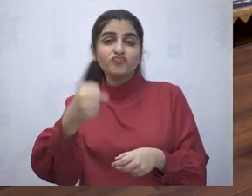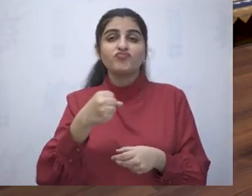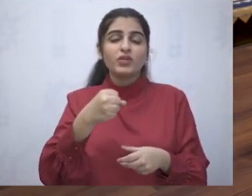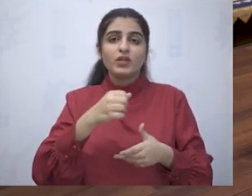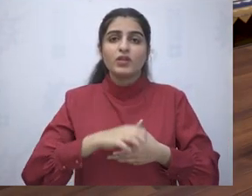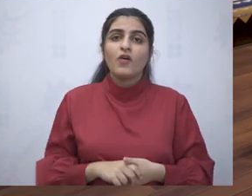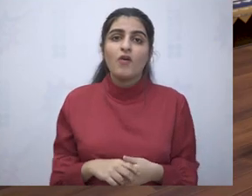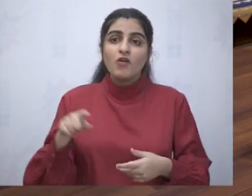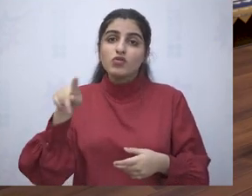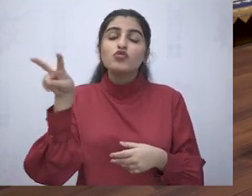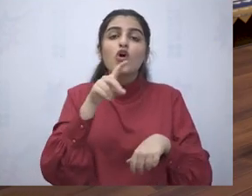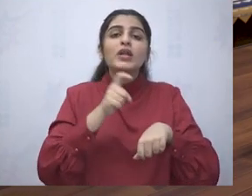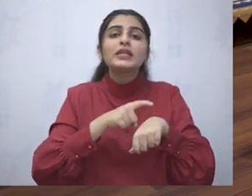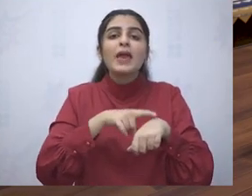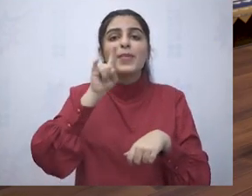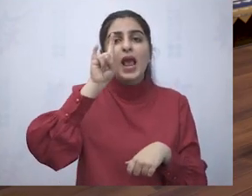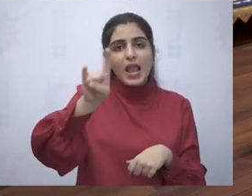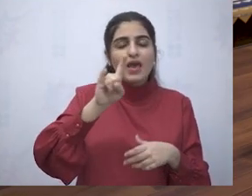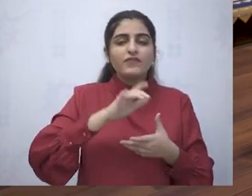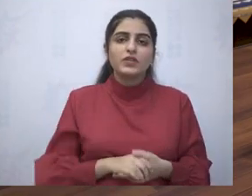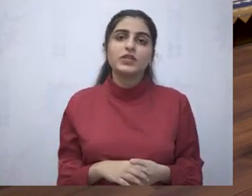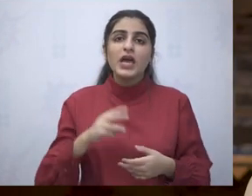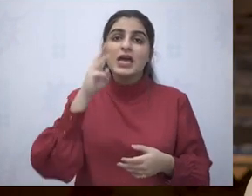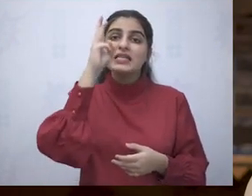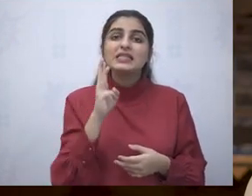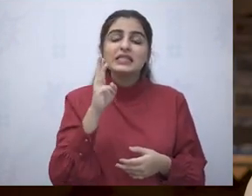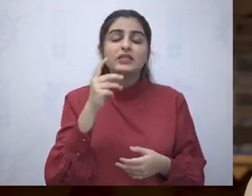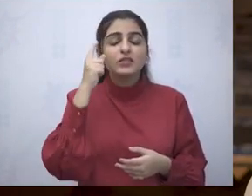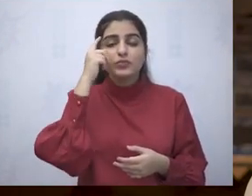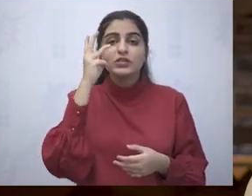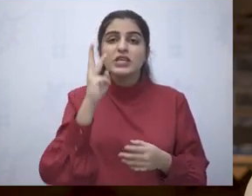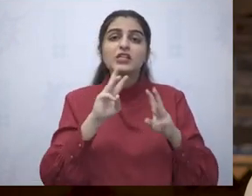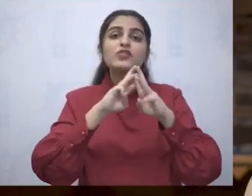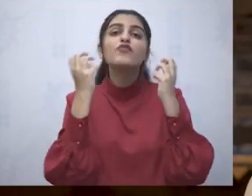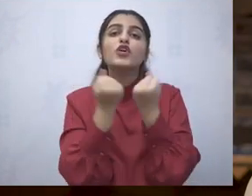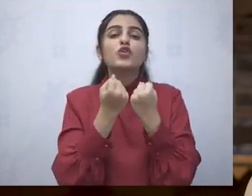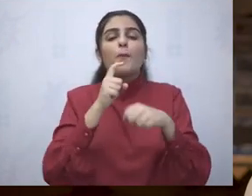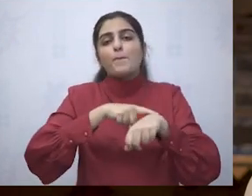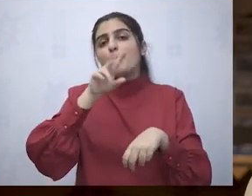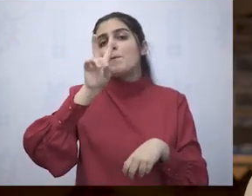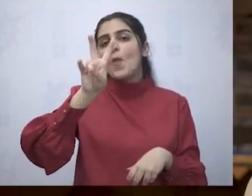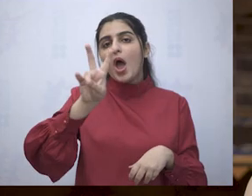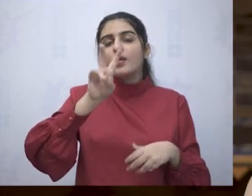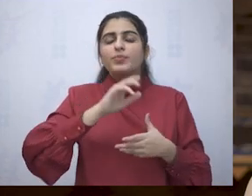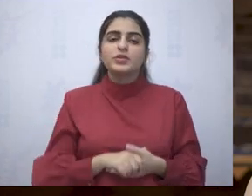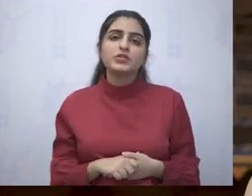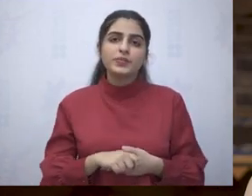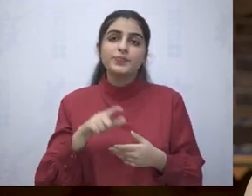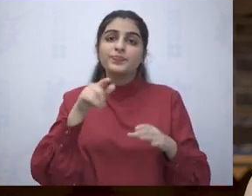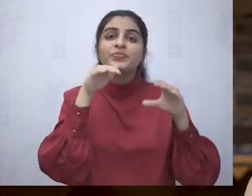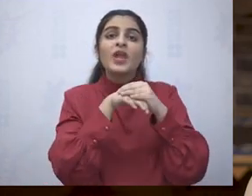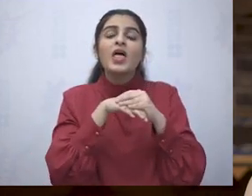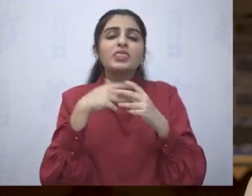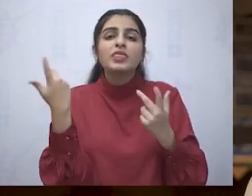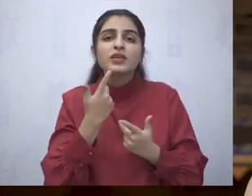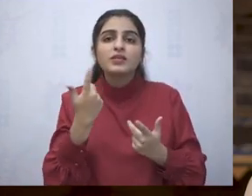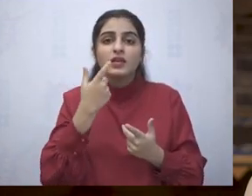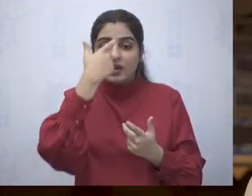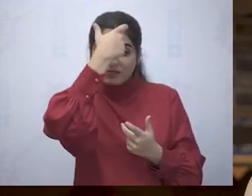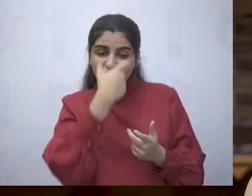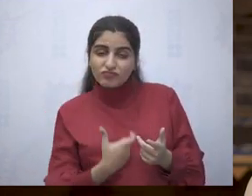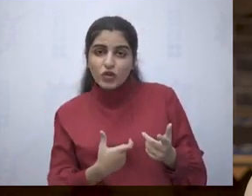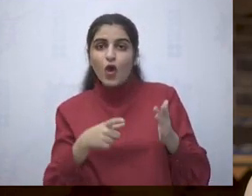with Confidence. And both of these are at 11. The third workshop, scheduled for 12 noon, is